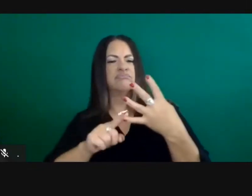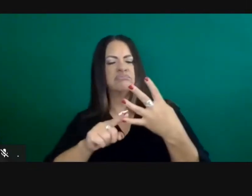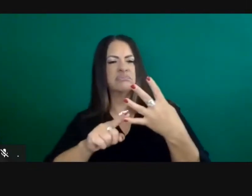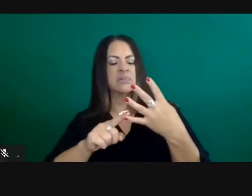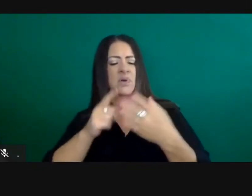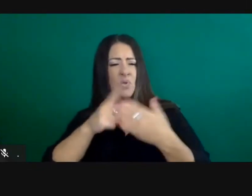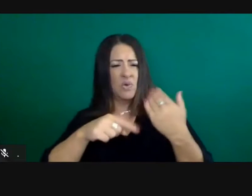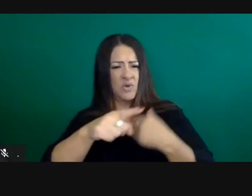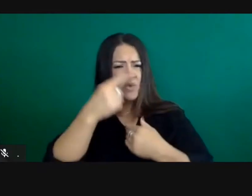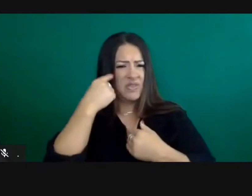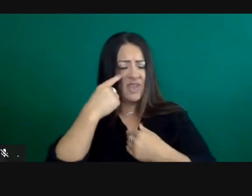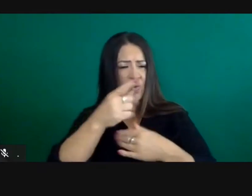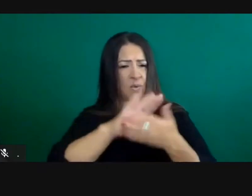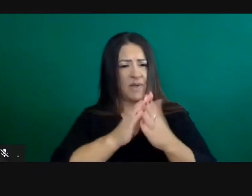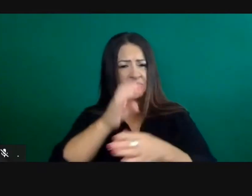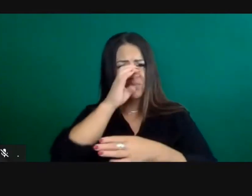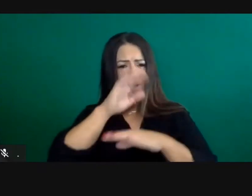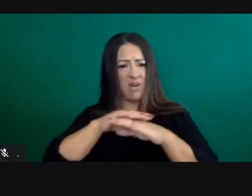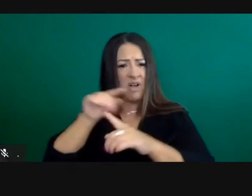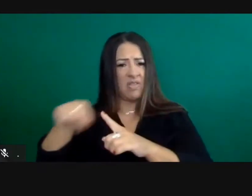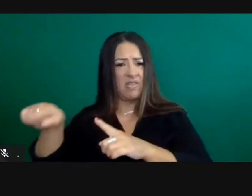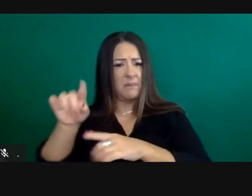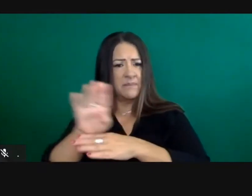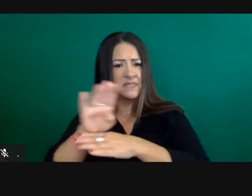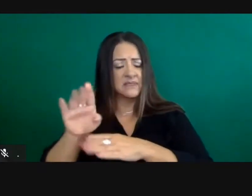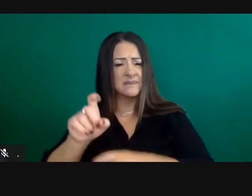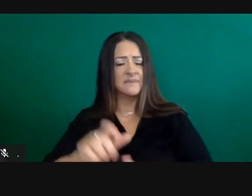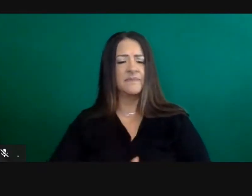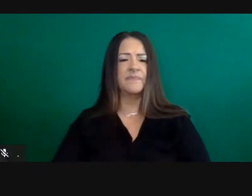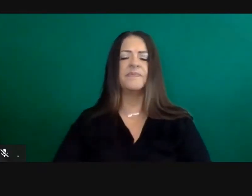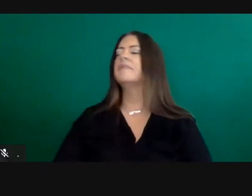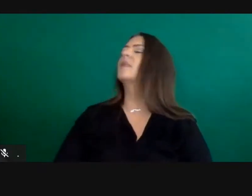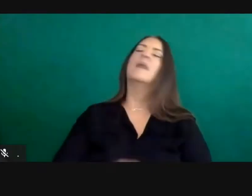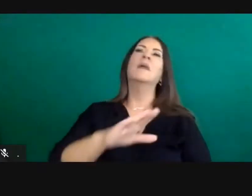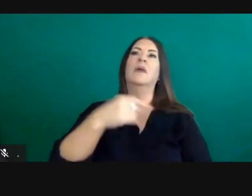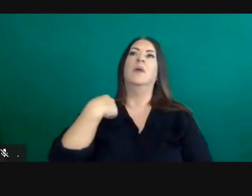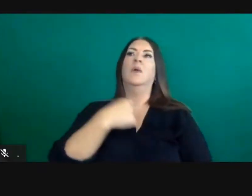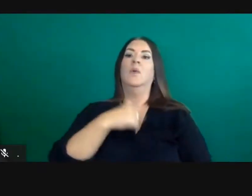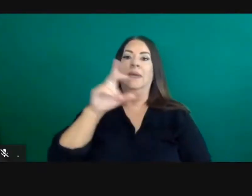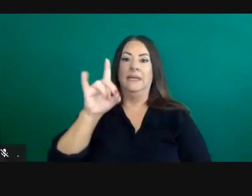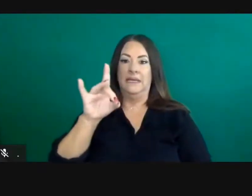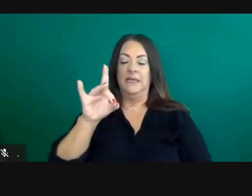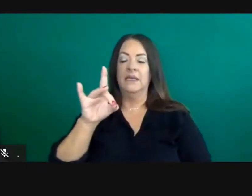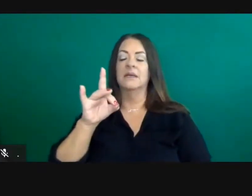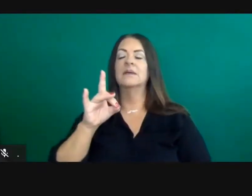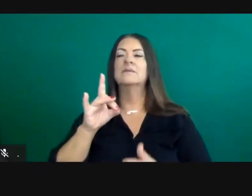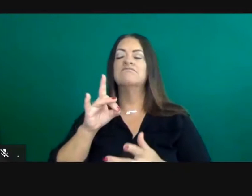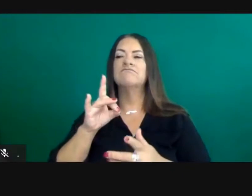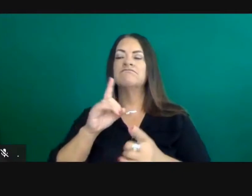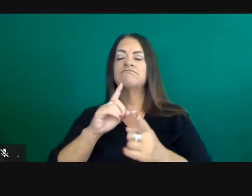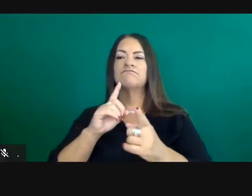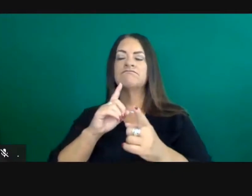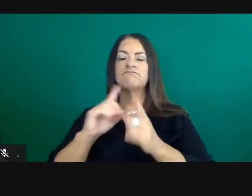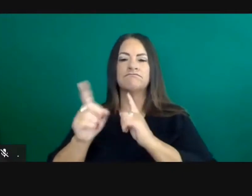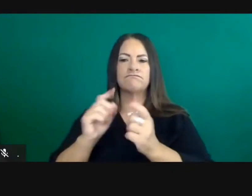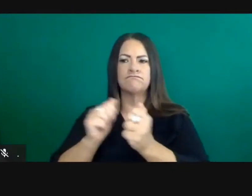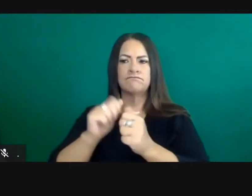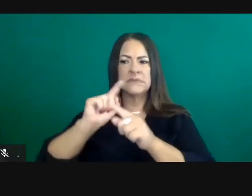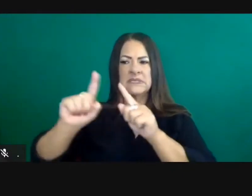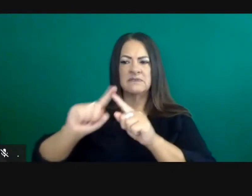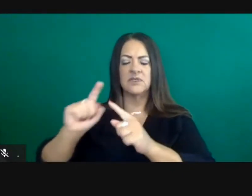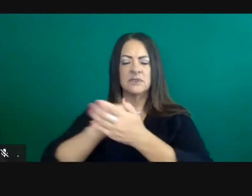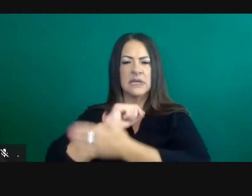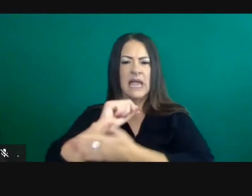Yeah, so we've been working with a number of counties, and where I first go is continuing to work with the counties, both the elected